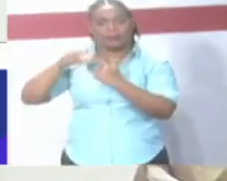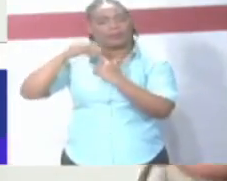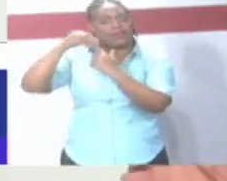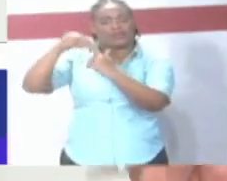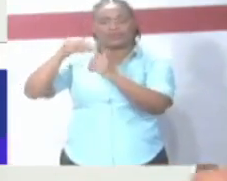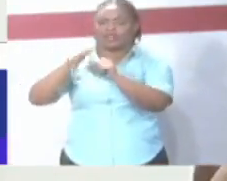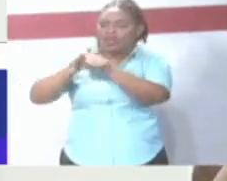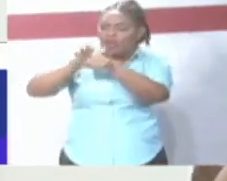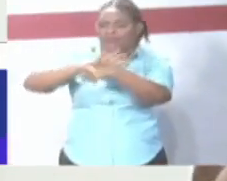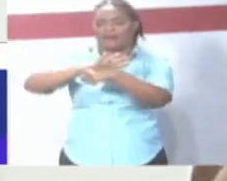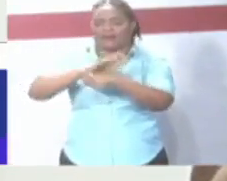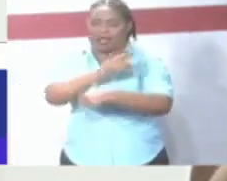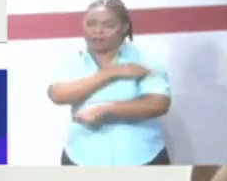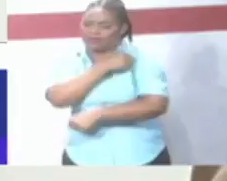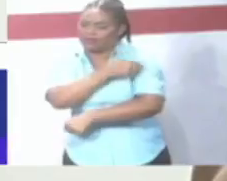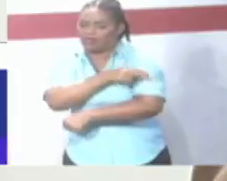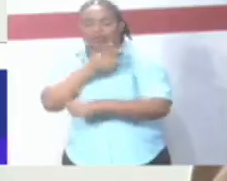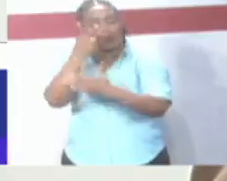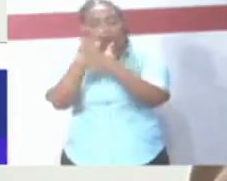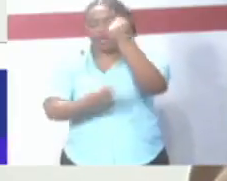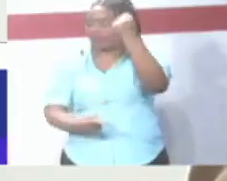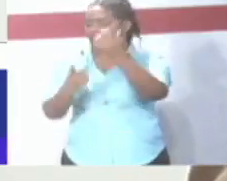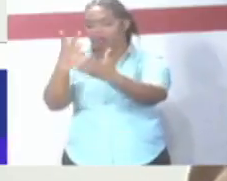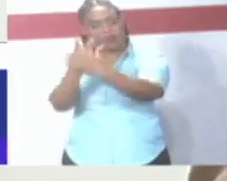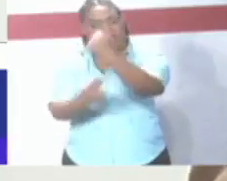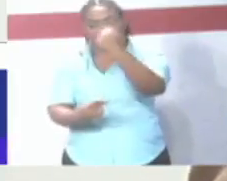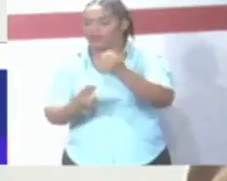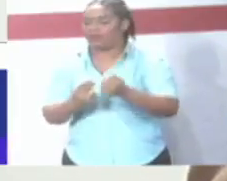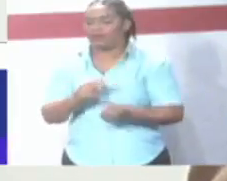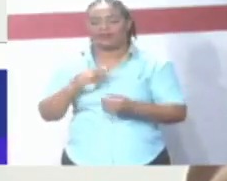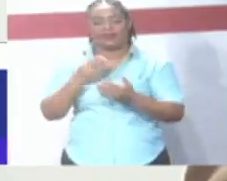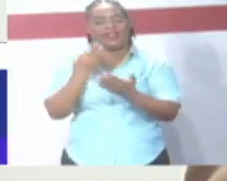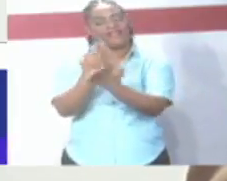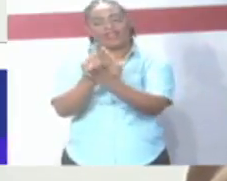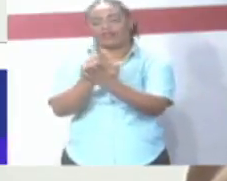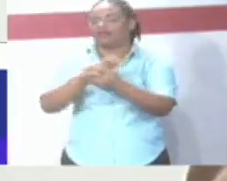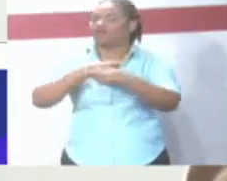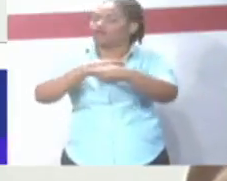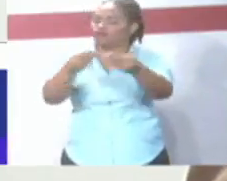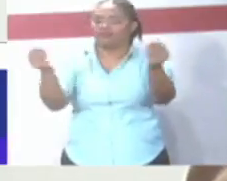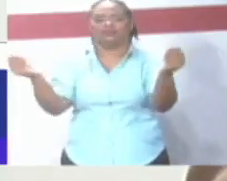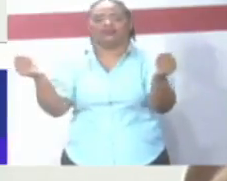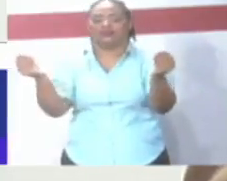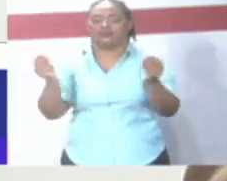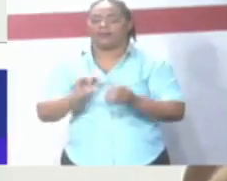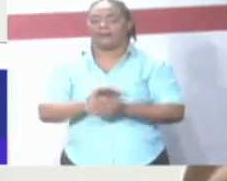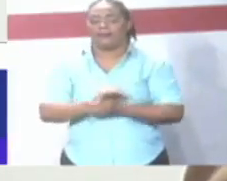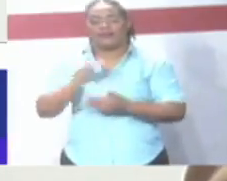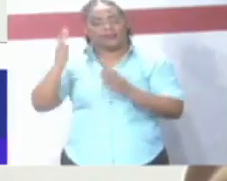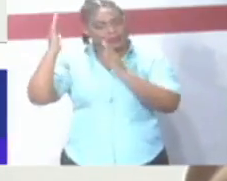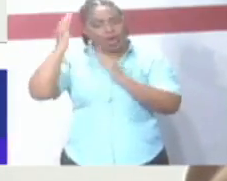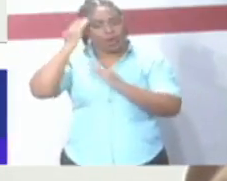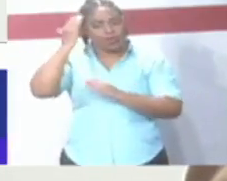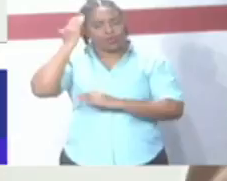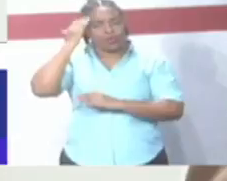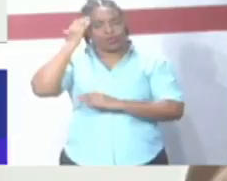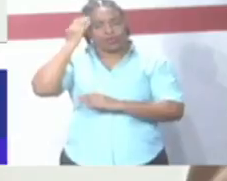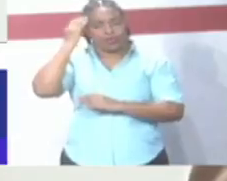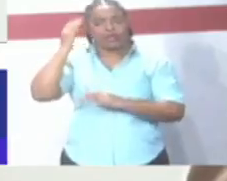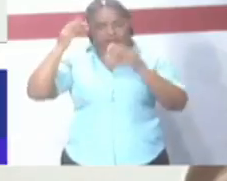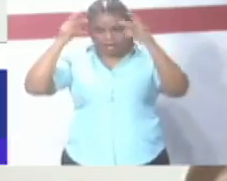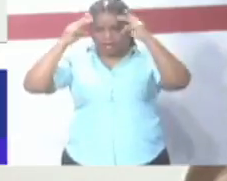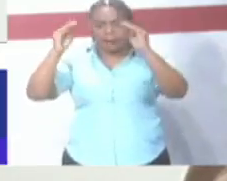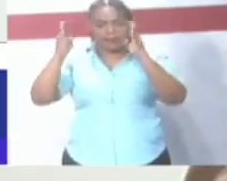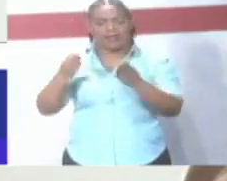well financed. And I have no doubt that the Minister of Finance will continue to see health as